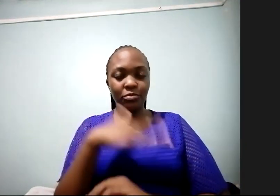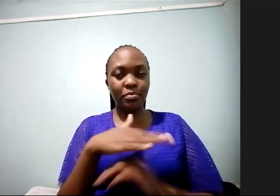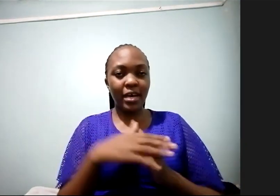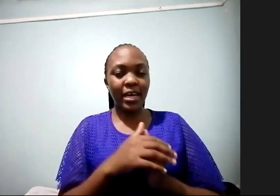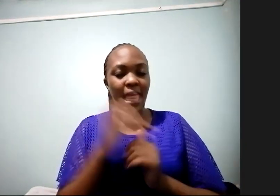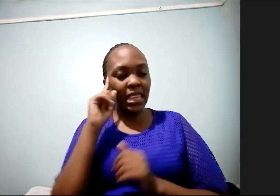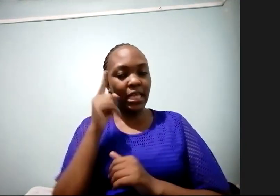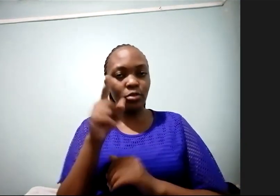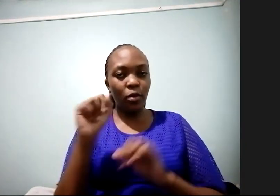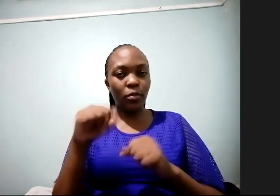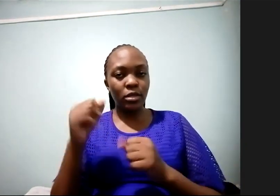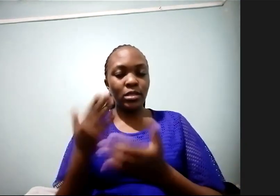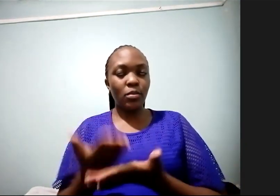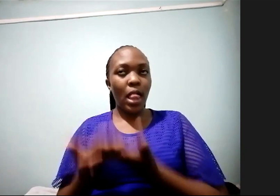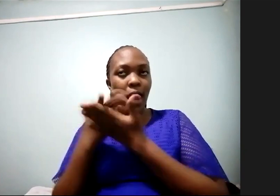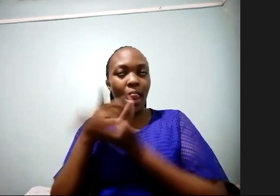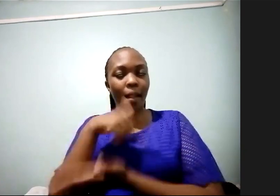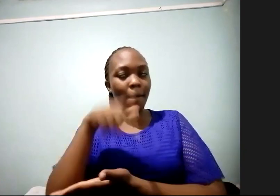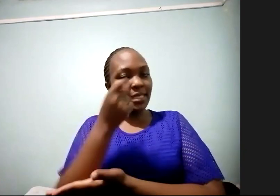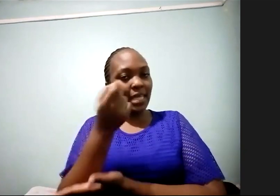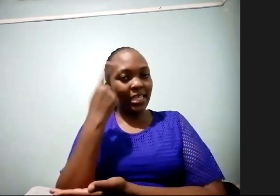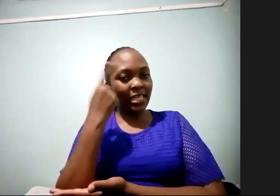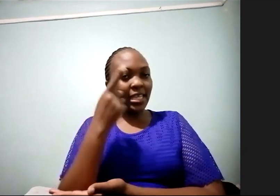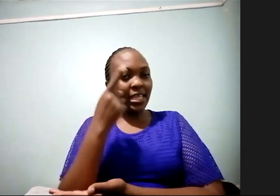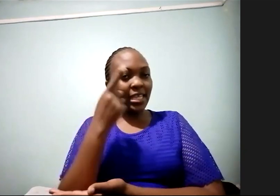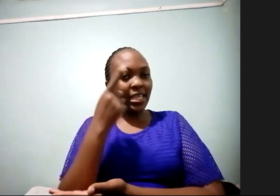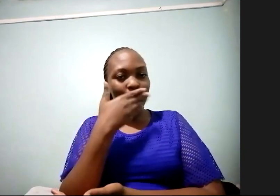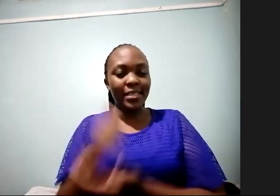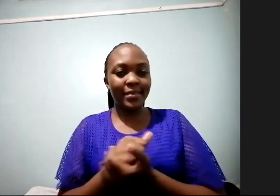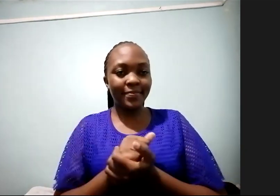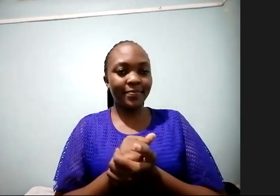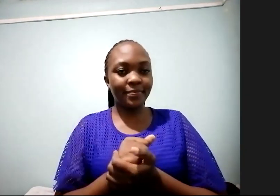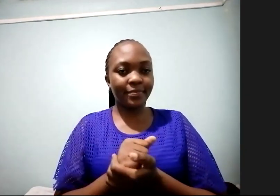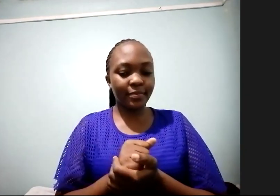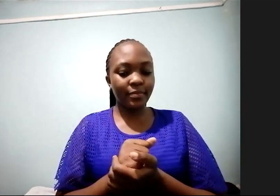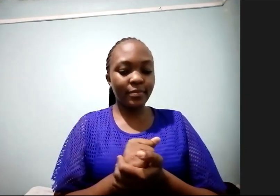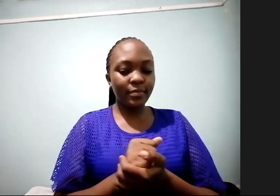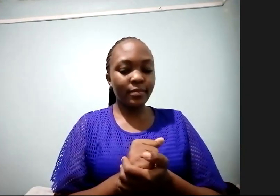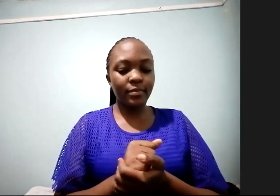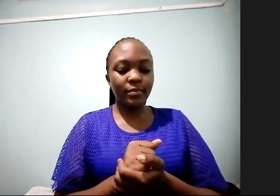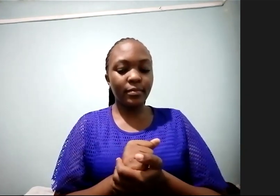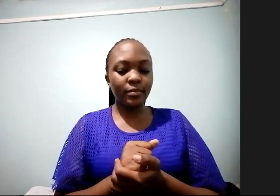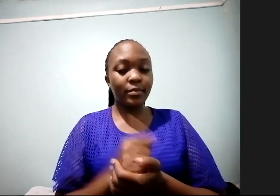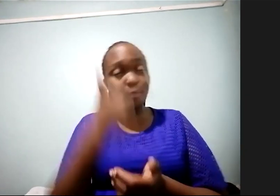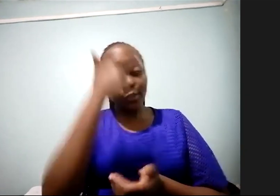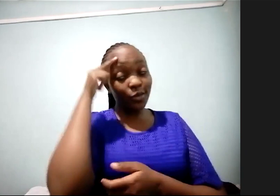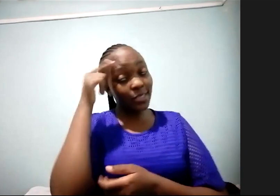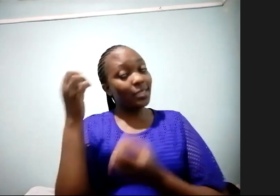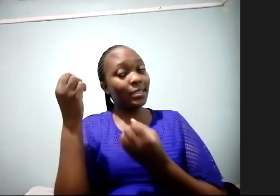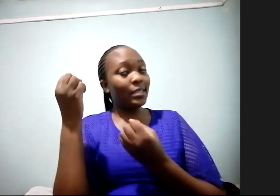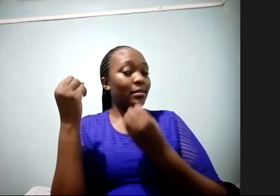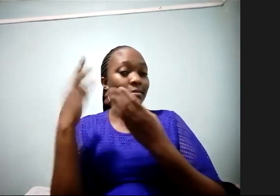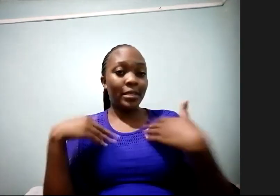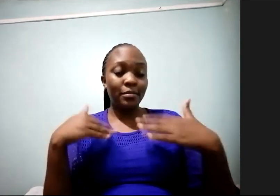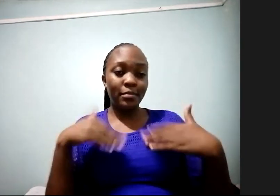just brought it as a, by the way, the black tax, because you find that most of the people when we are in the financial literacy classes, they always bring up